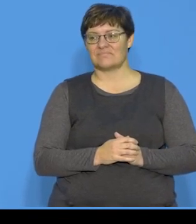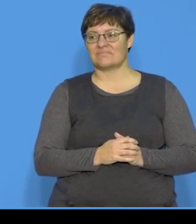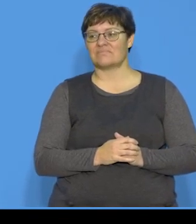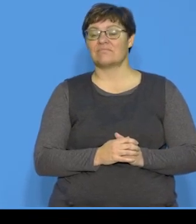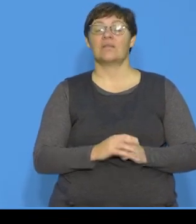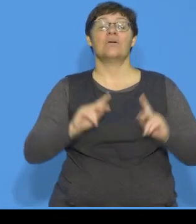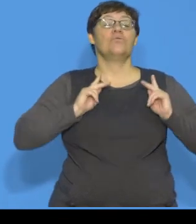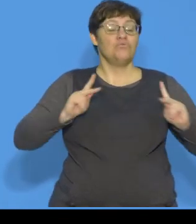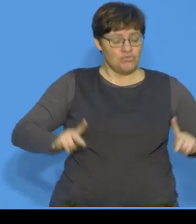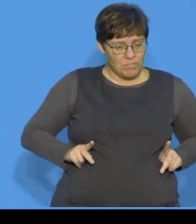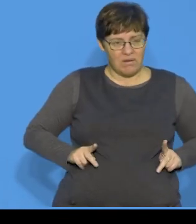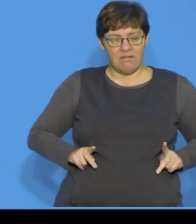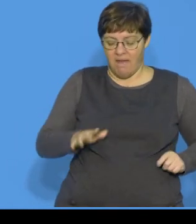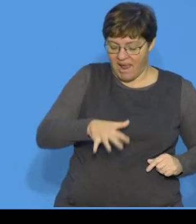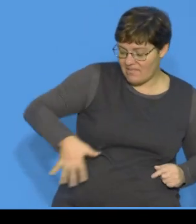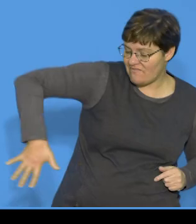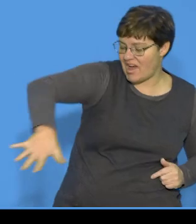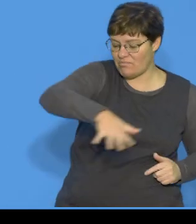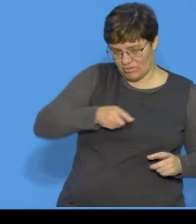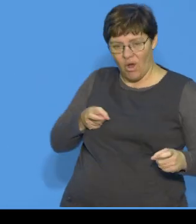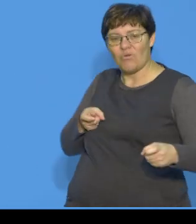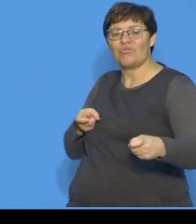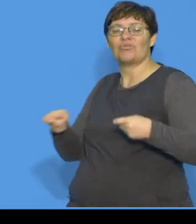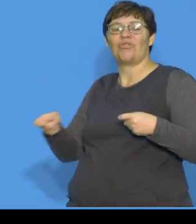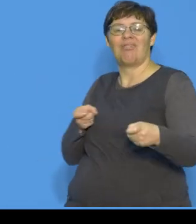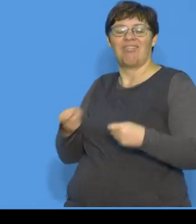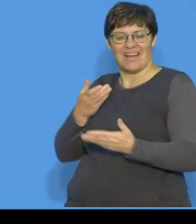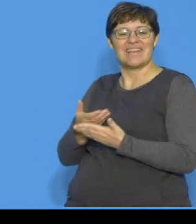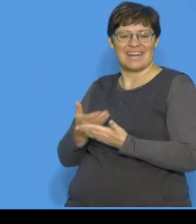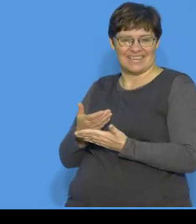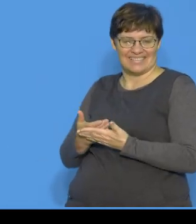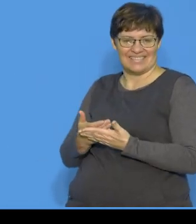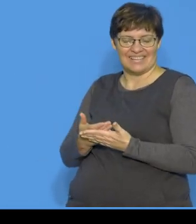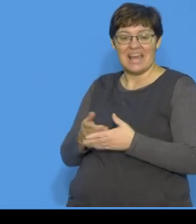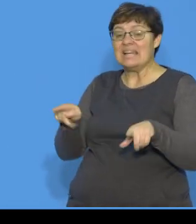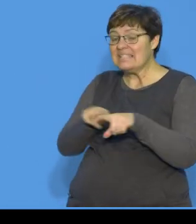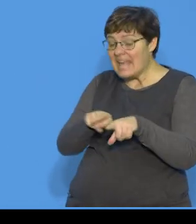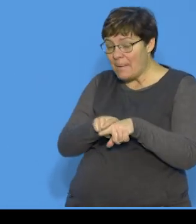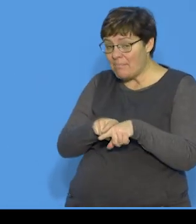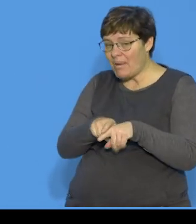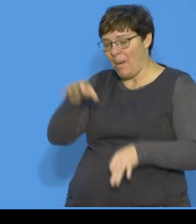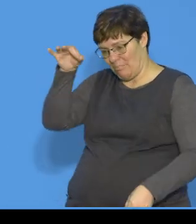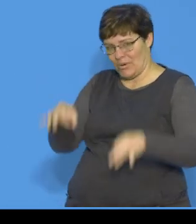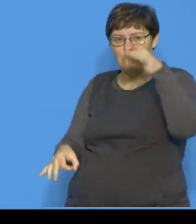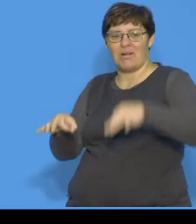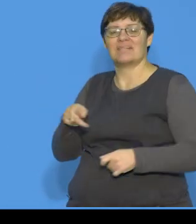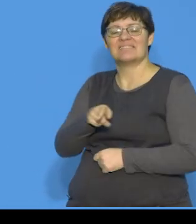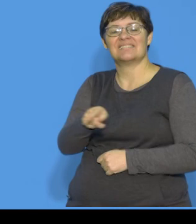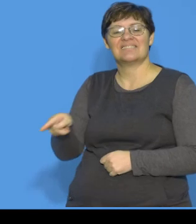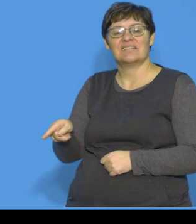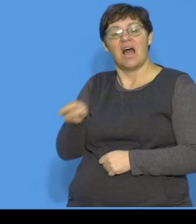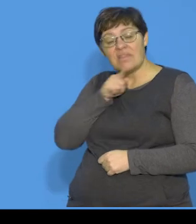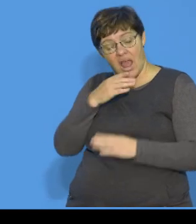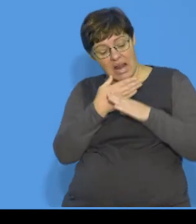Humans are able to control, and not only control, but manipulate the factors that